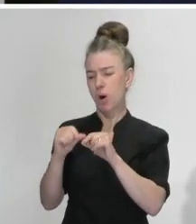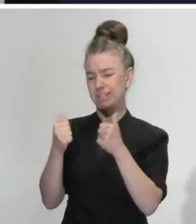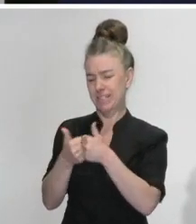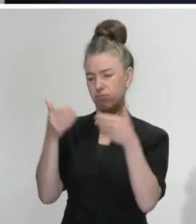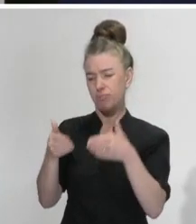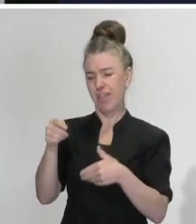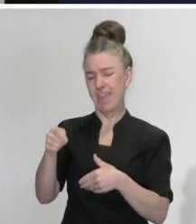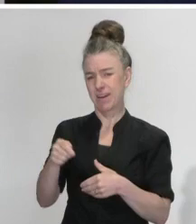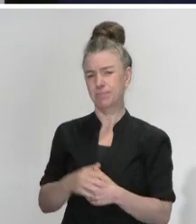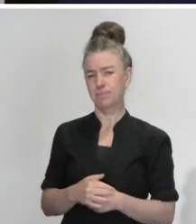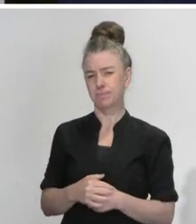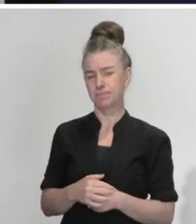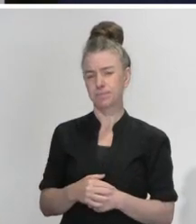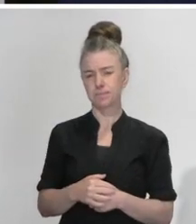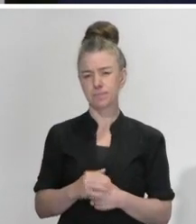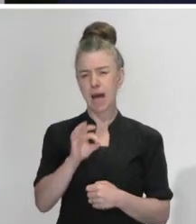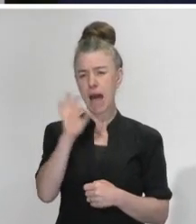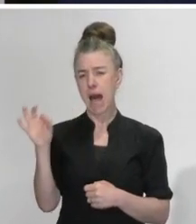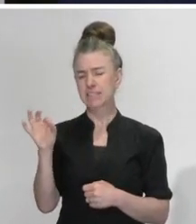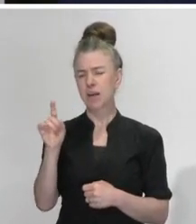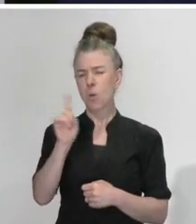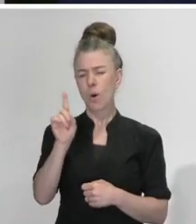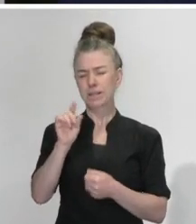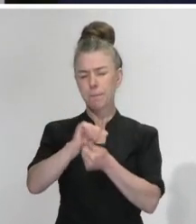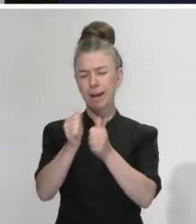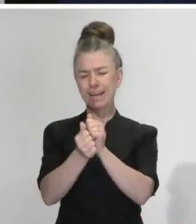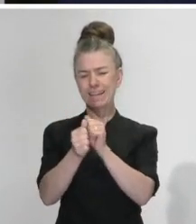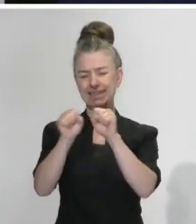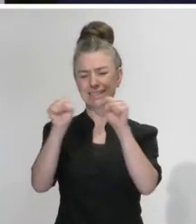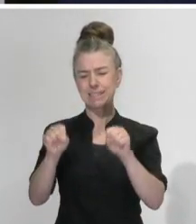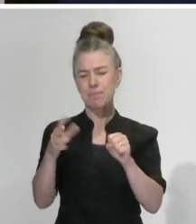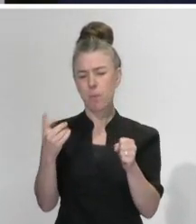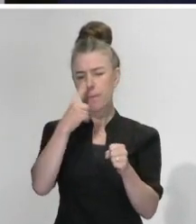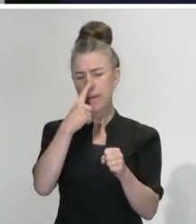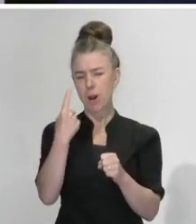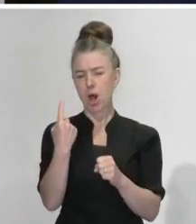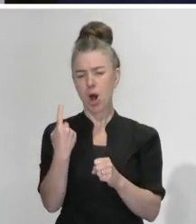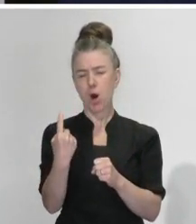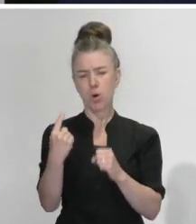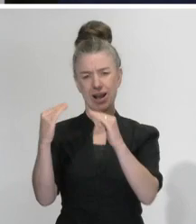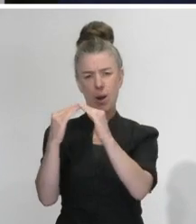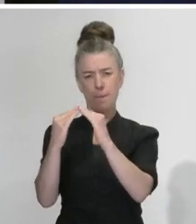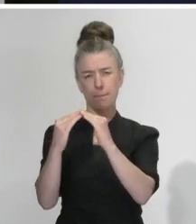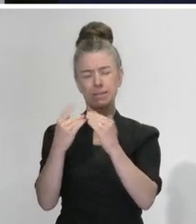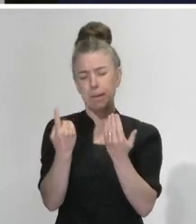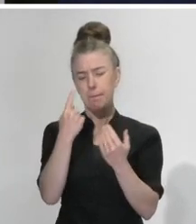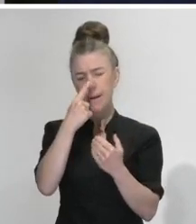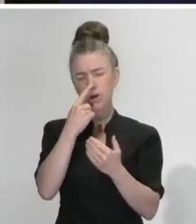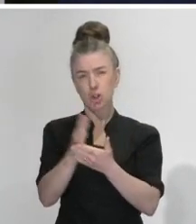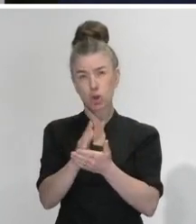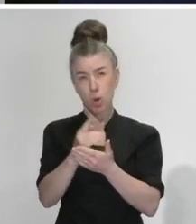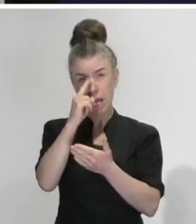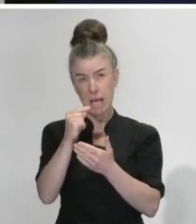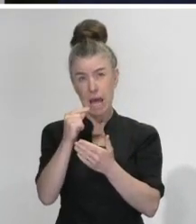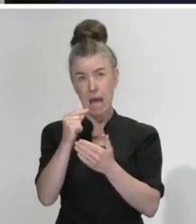clarify the buddy system for people living on their own? Some people are unsure whether they're allowed to form a small bubble with